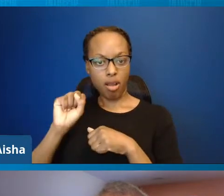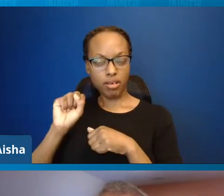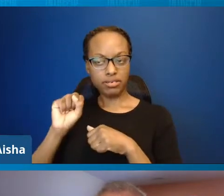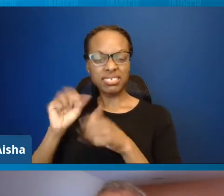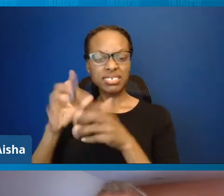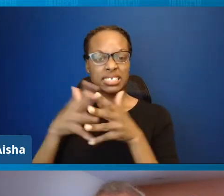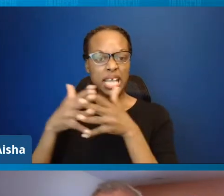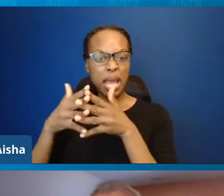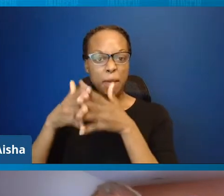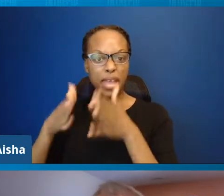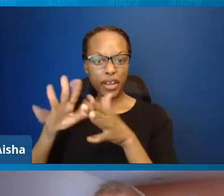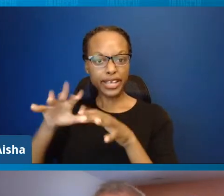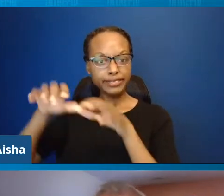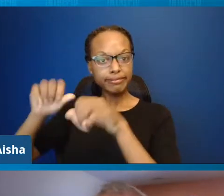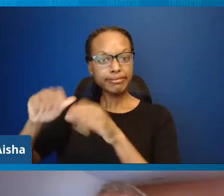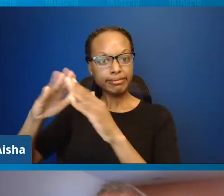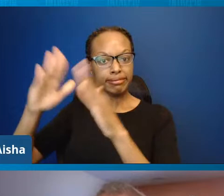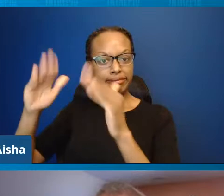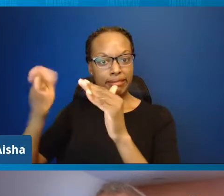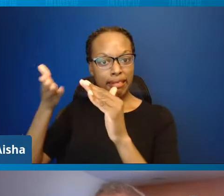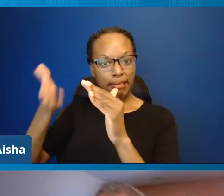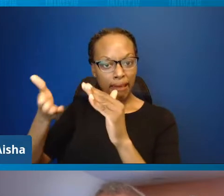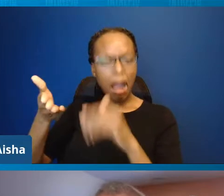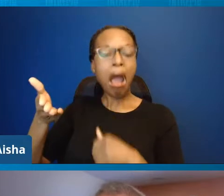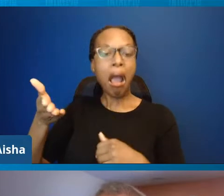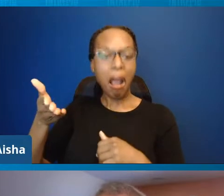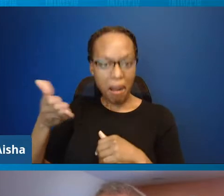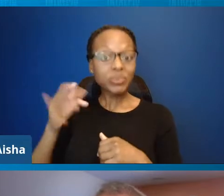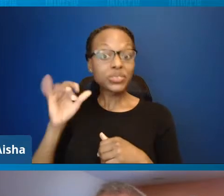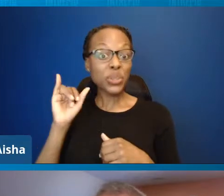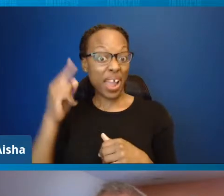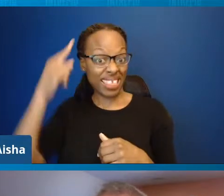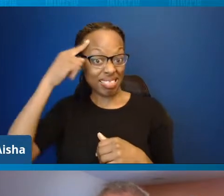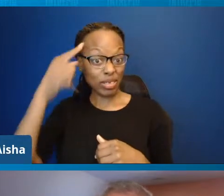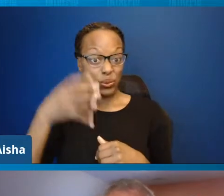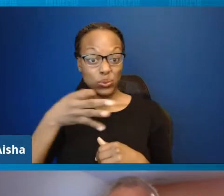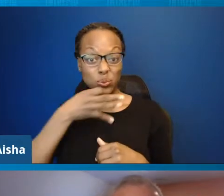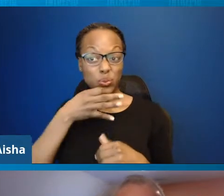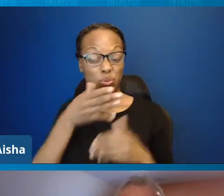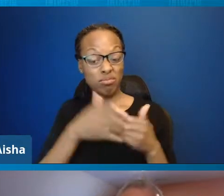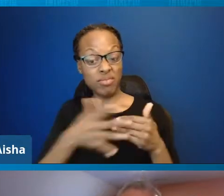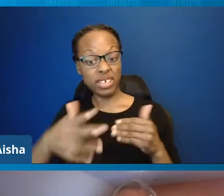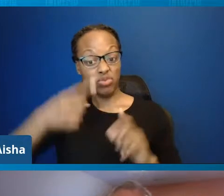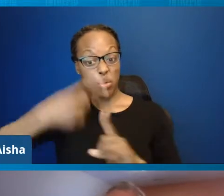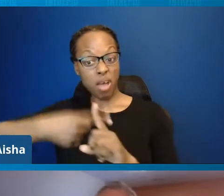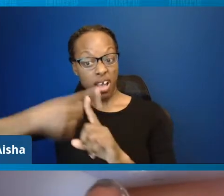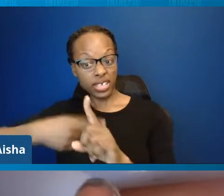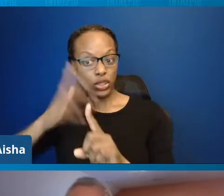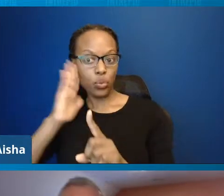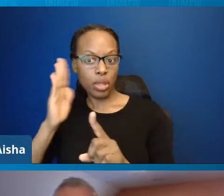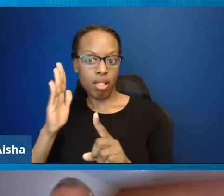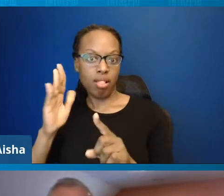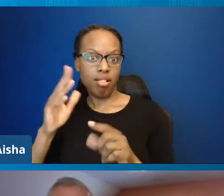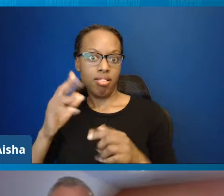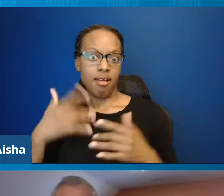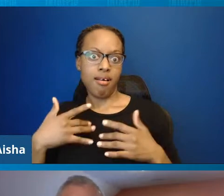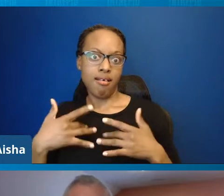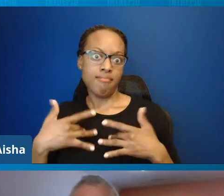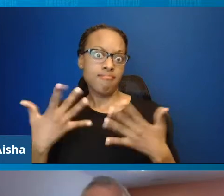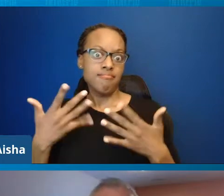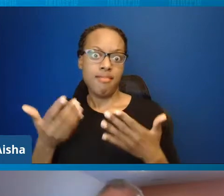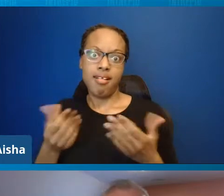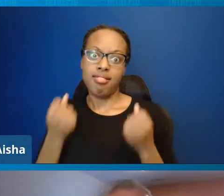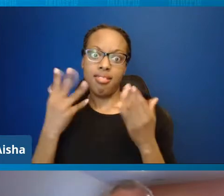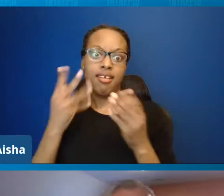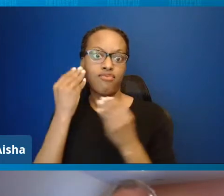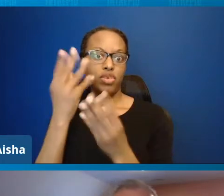and space in the coming months. So this is like such an exciting time for space. Oh, it sure is. It